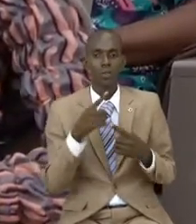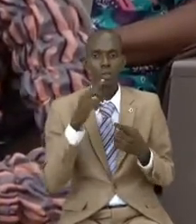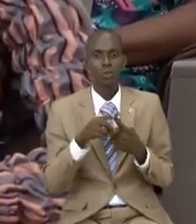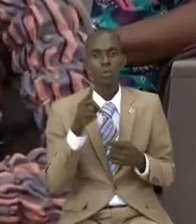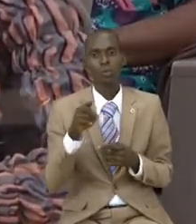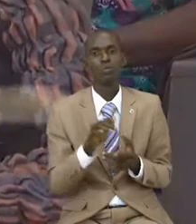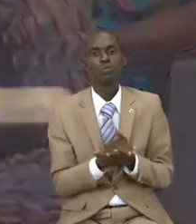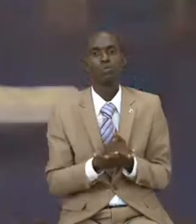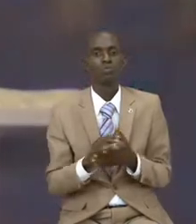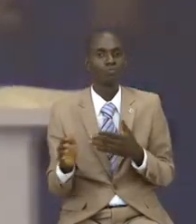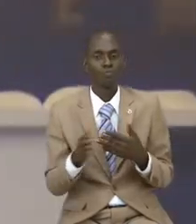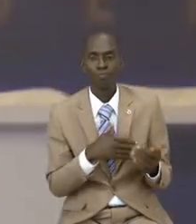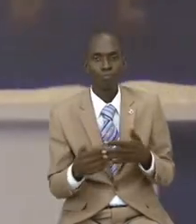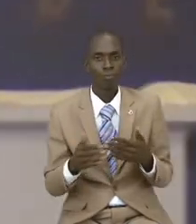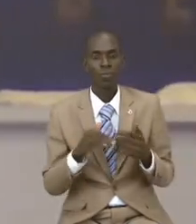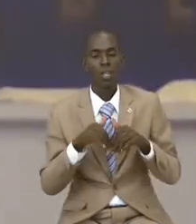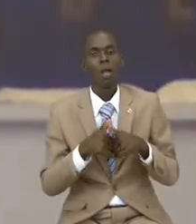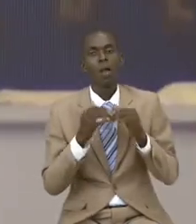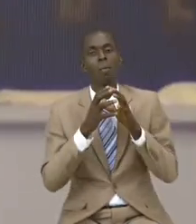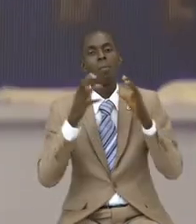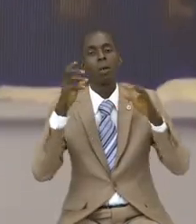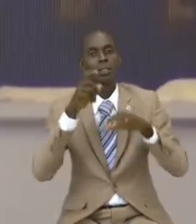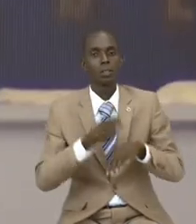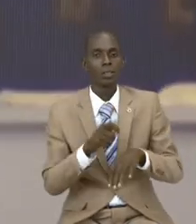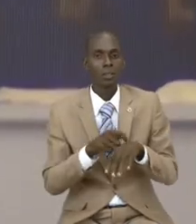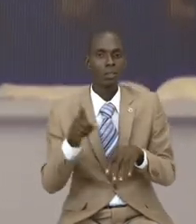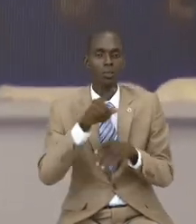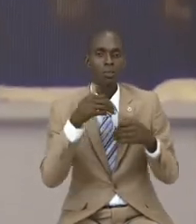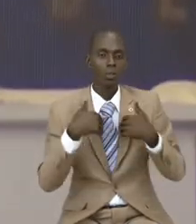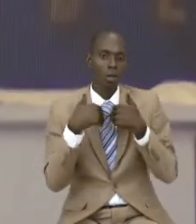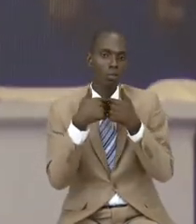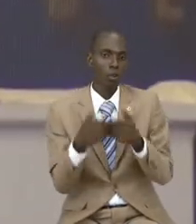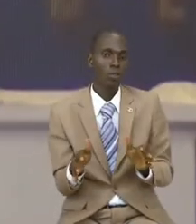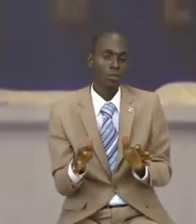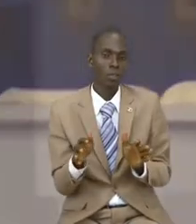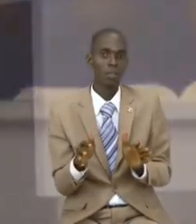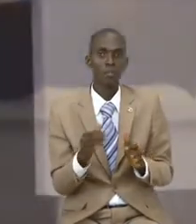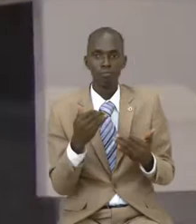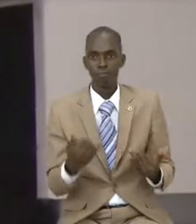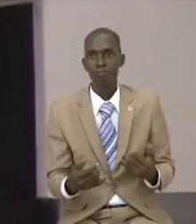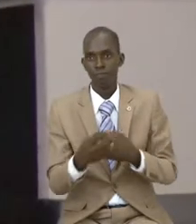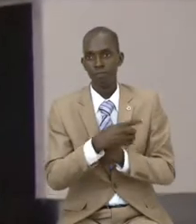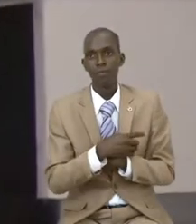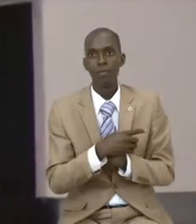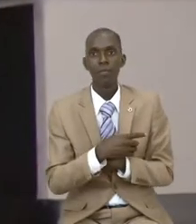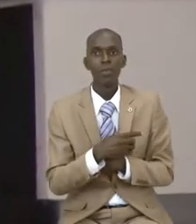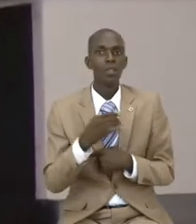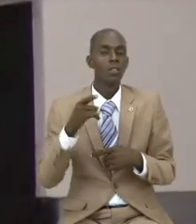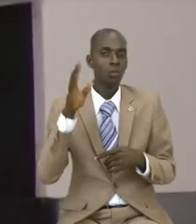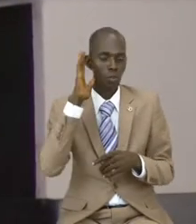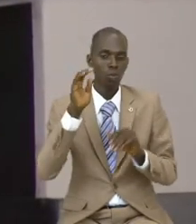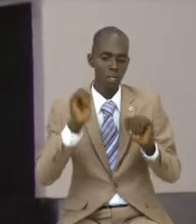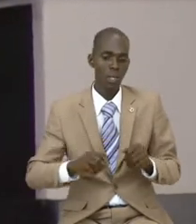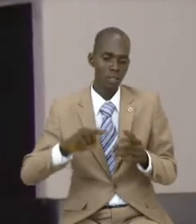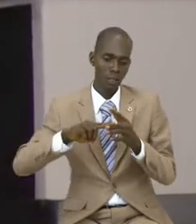no matter how much time you have lost today, we can start afresh.